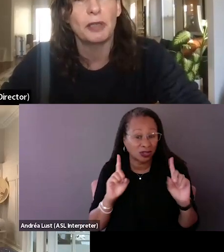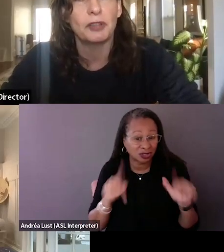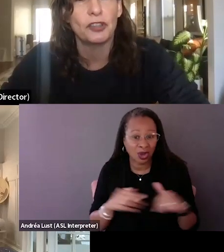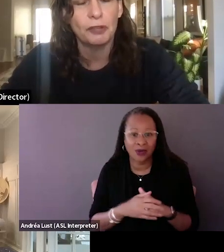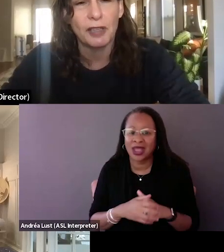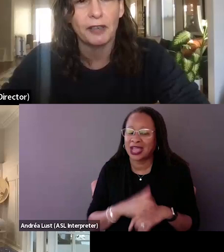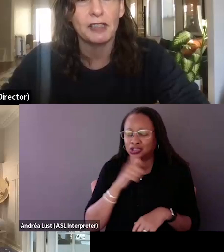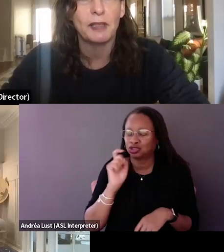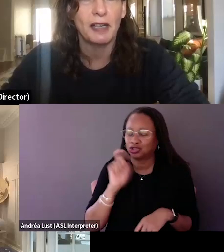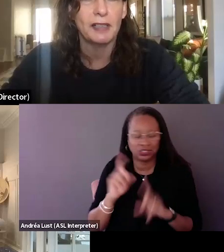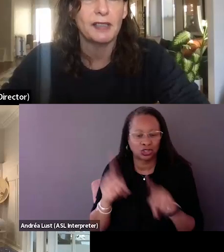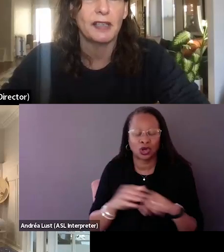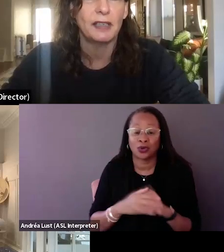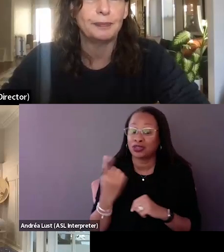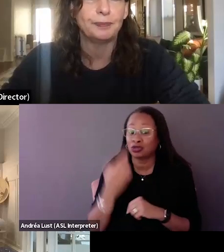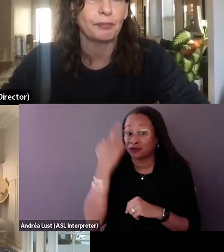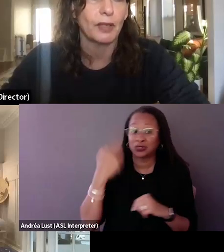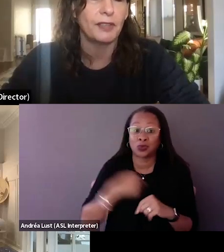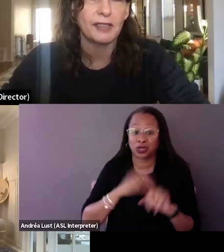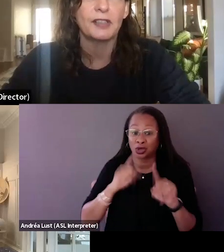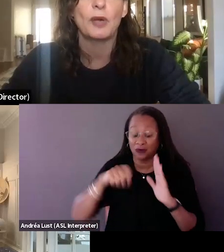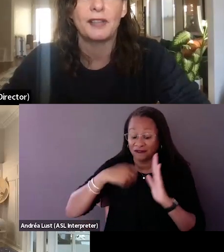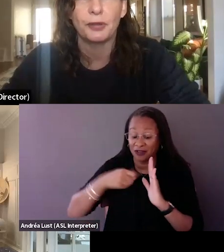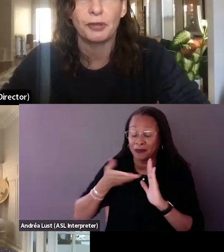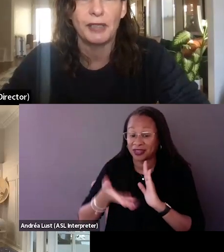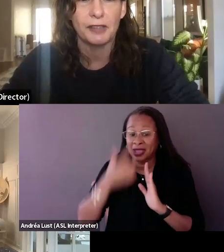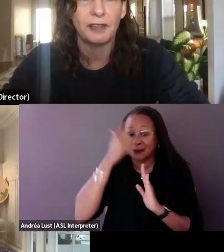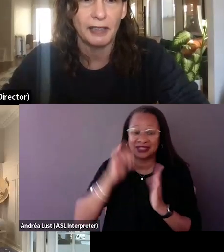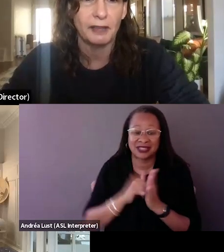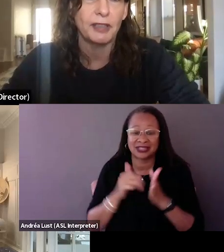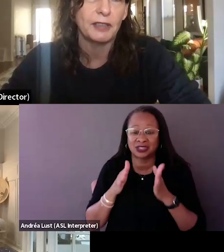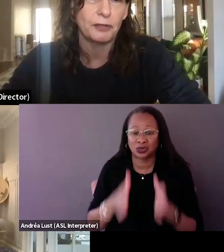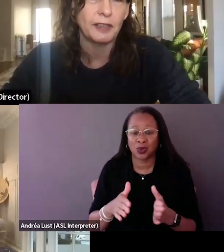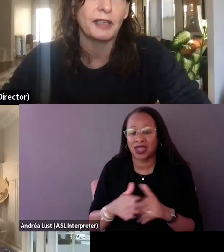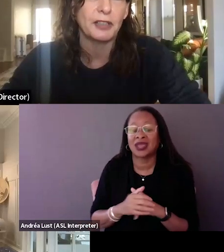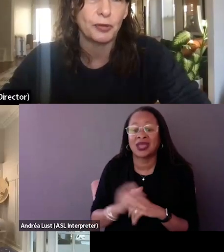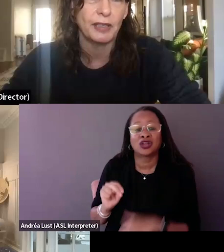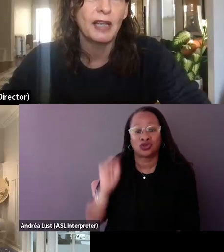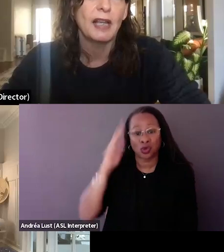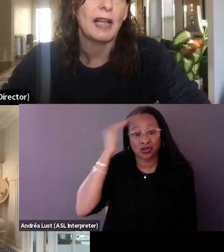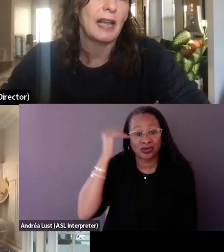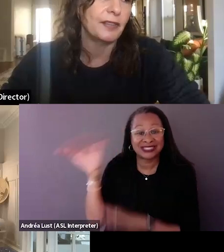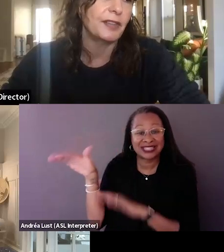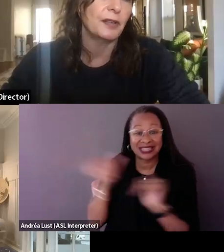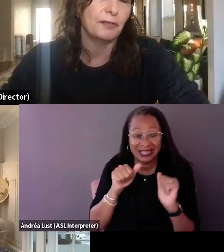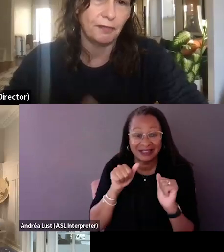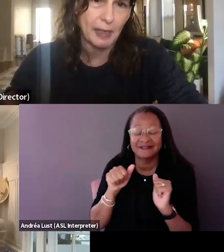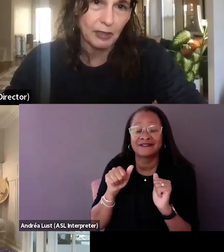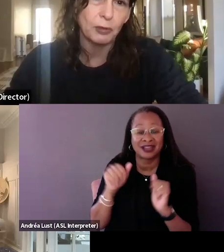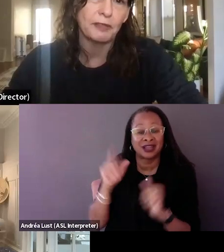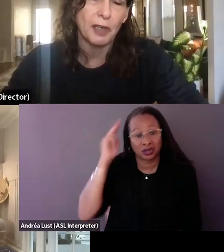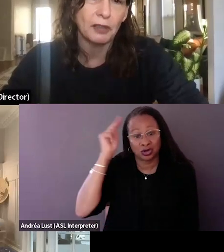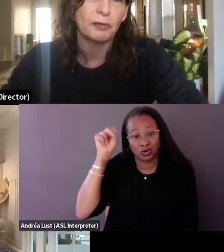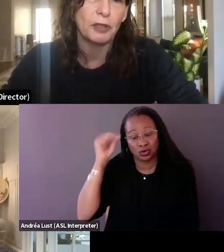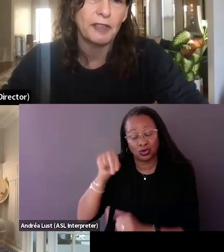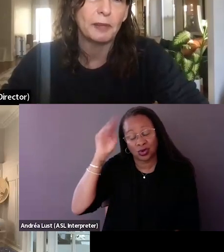reason we were able to shoot there is because this is the way that North Koreans flee when they do flee their country. And the family